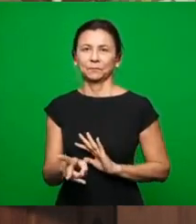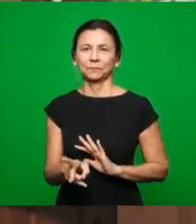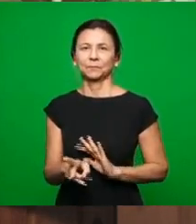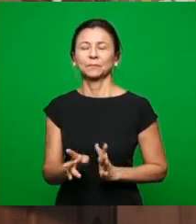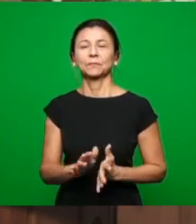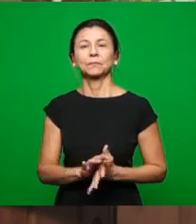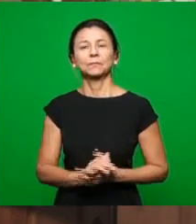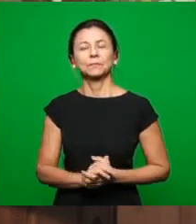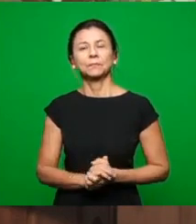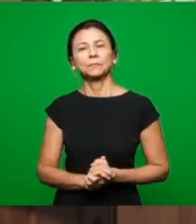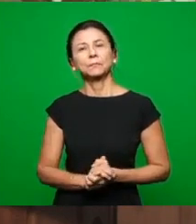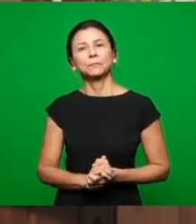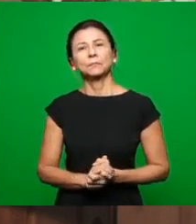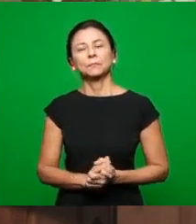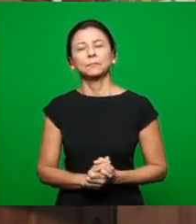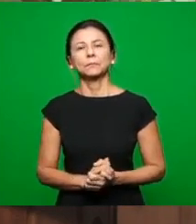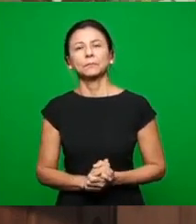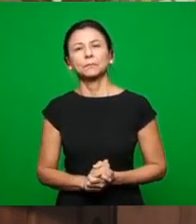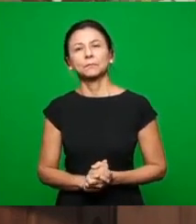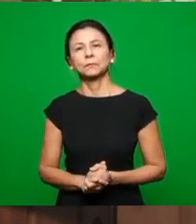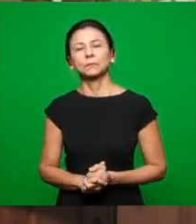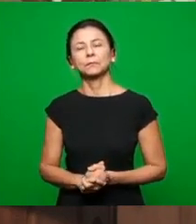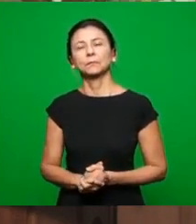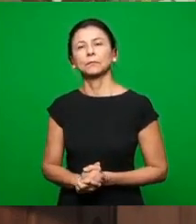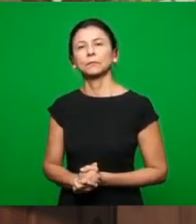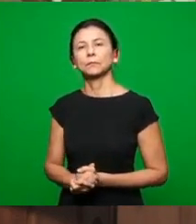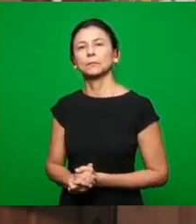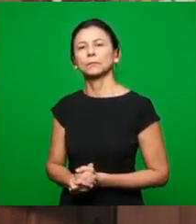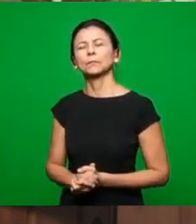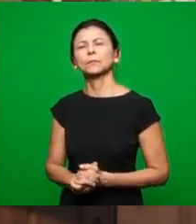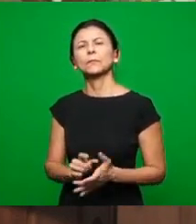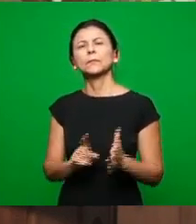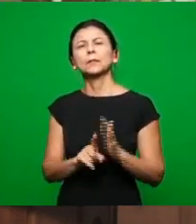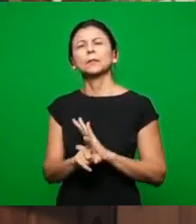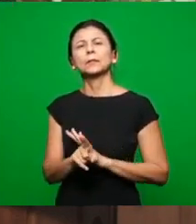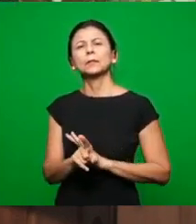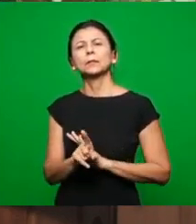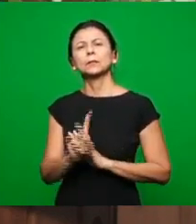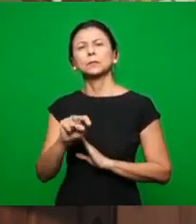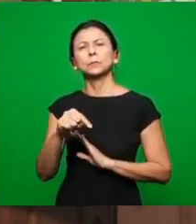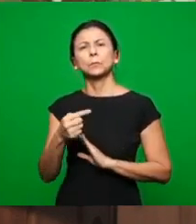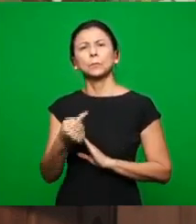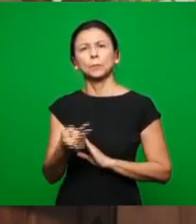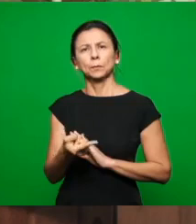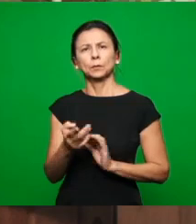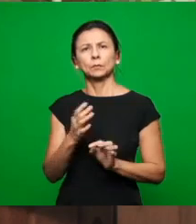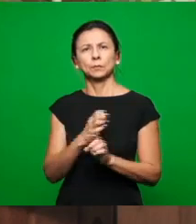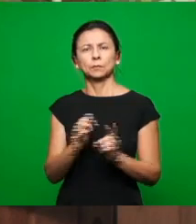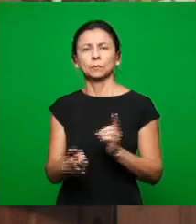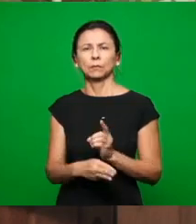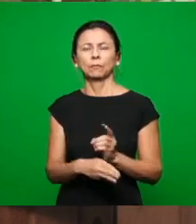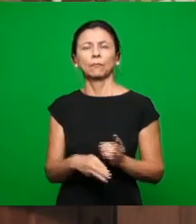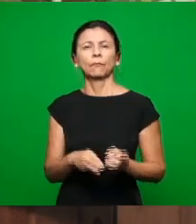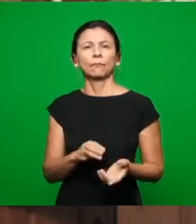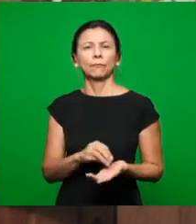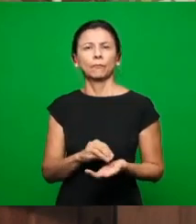minutes. So we would have one extra question. But we're going to leave this